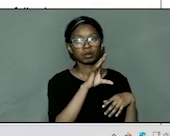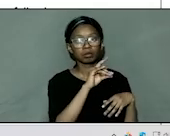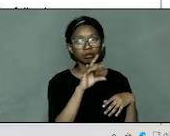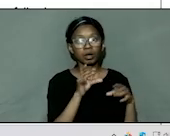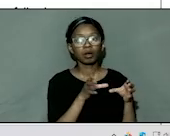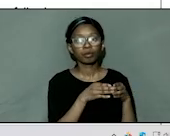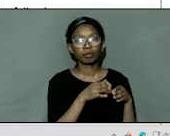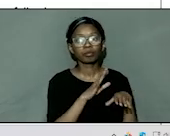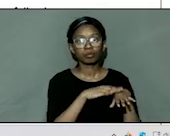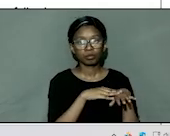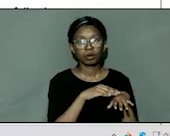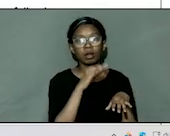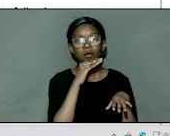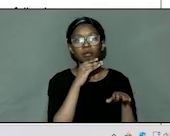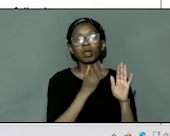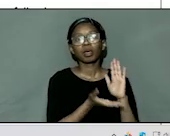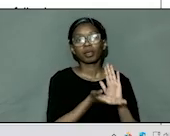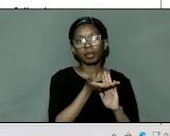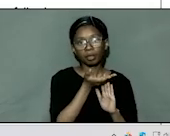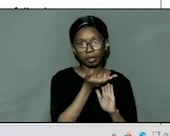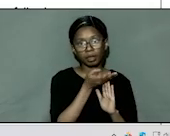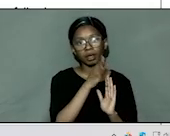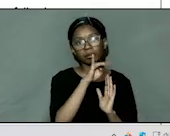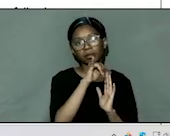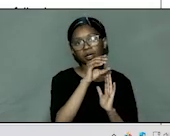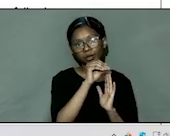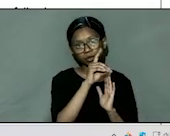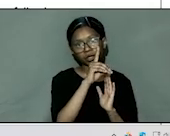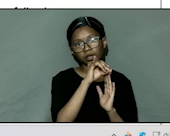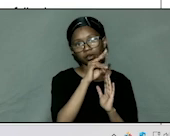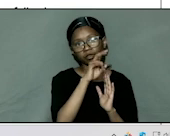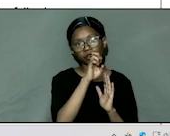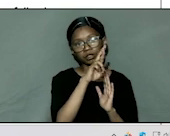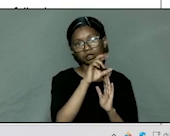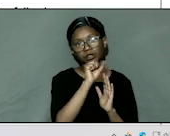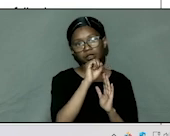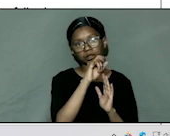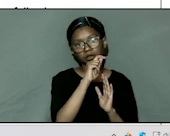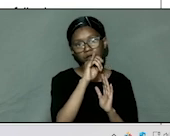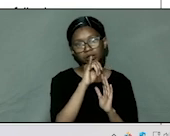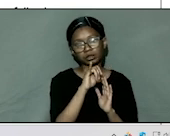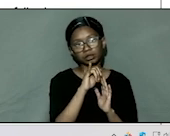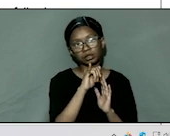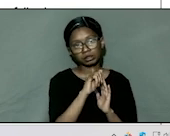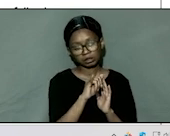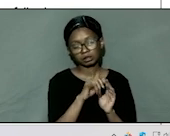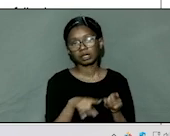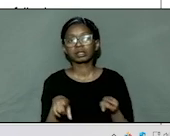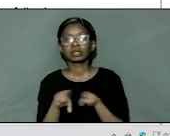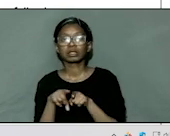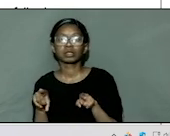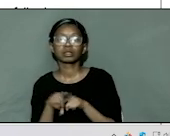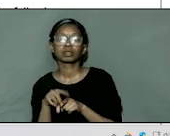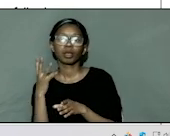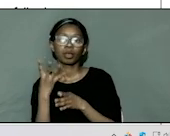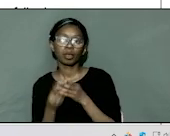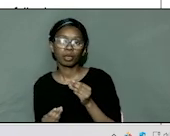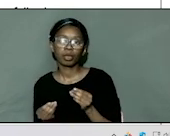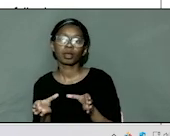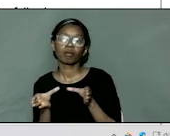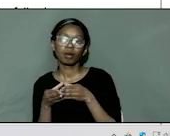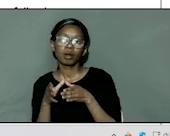biodiversity. So speciation through a geographic isolation, same as Darwinism or natural